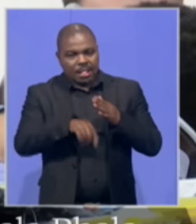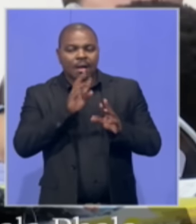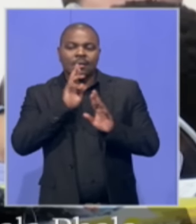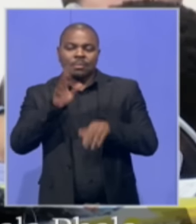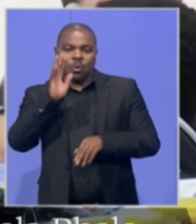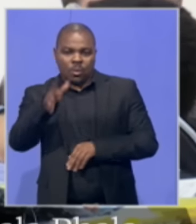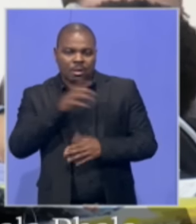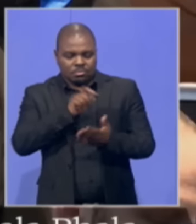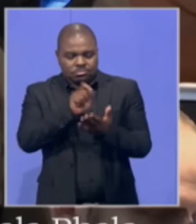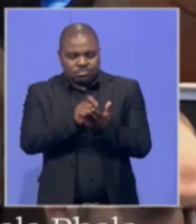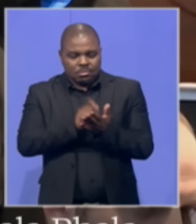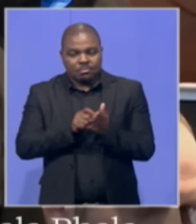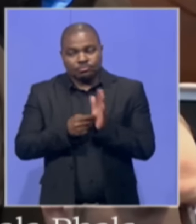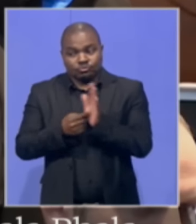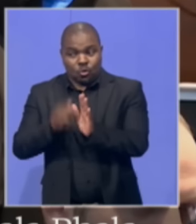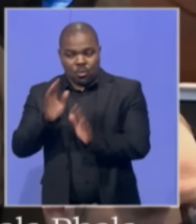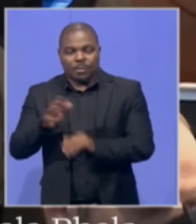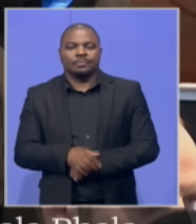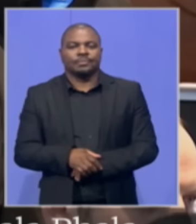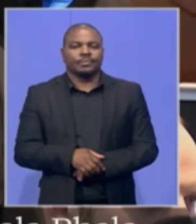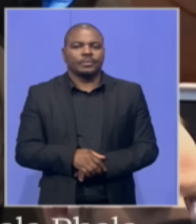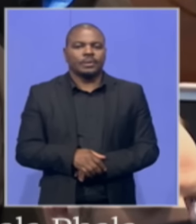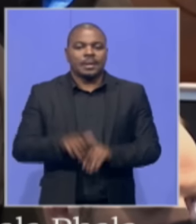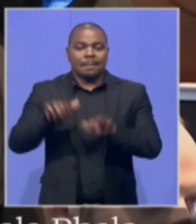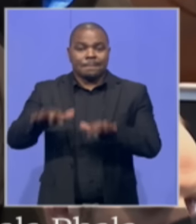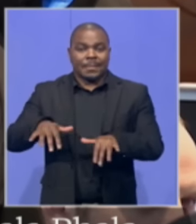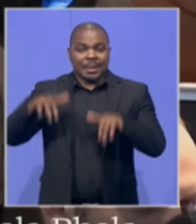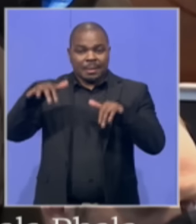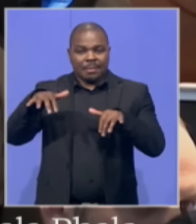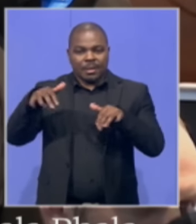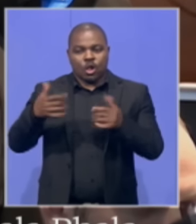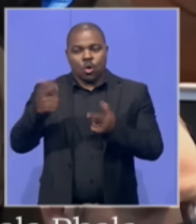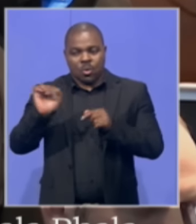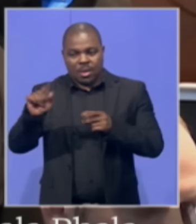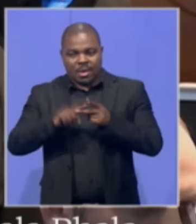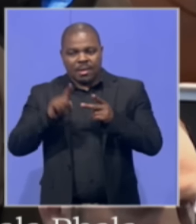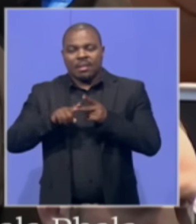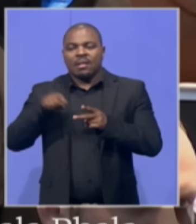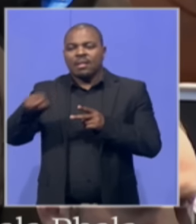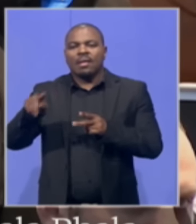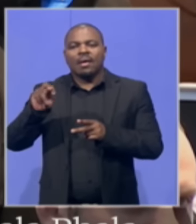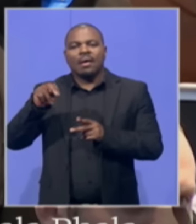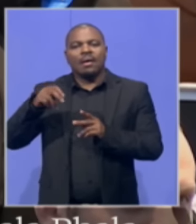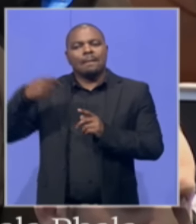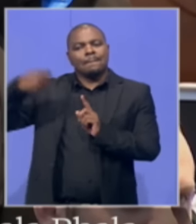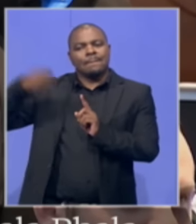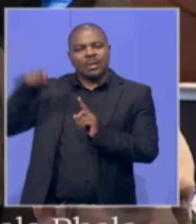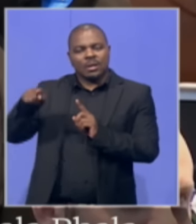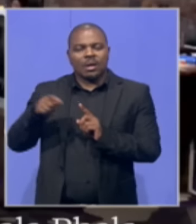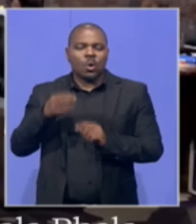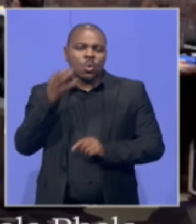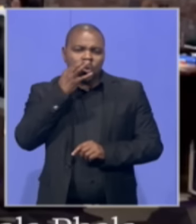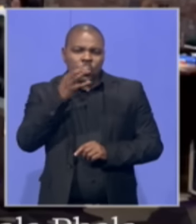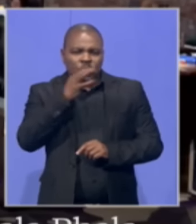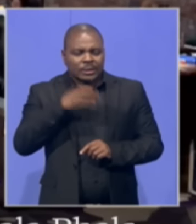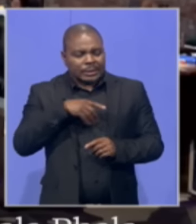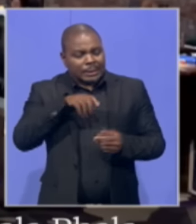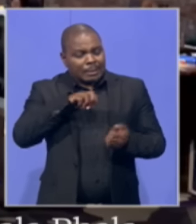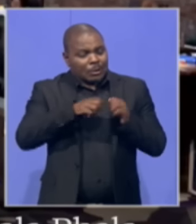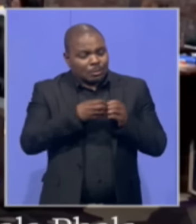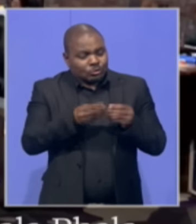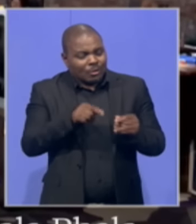and I'll make a note to do so. Resale fo mmueledi wa parliamente le mmusa kgotla o nga ka gore di tharabololo tse ga dina